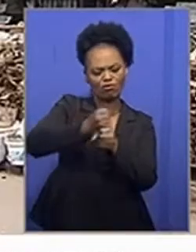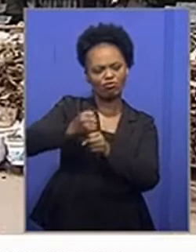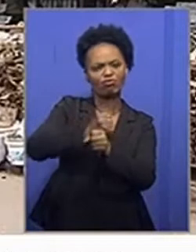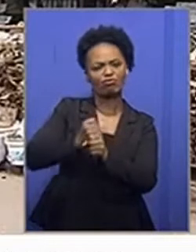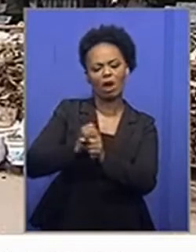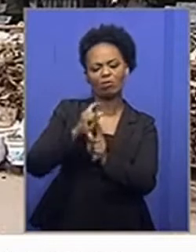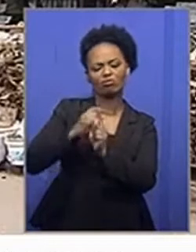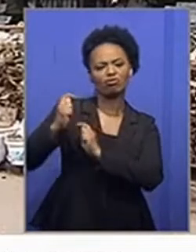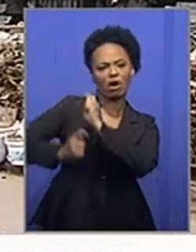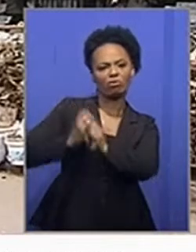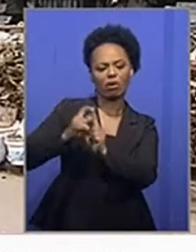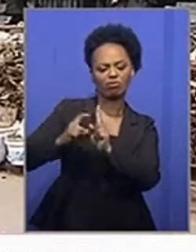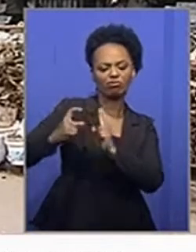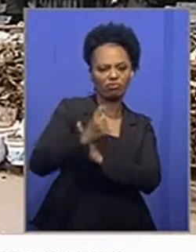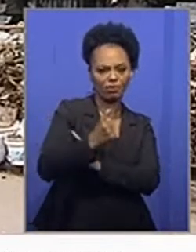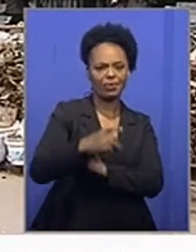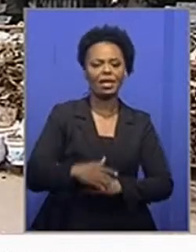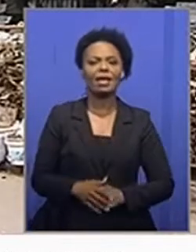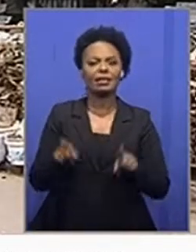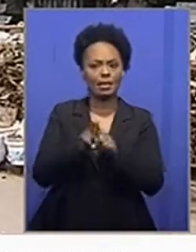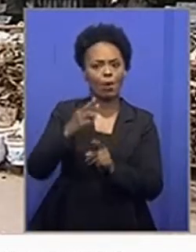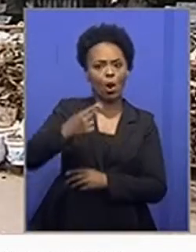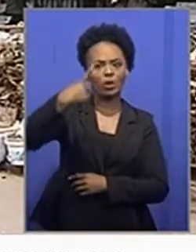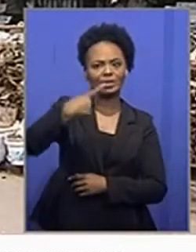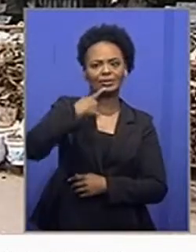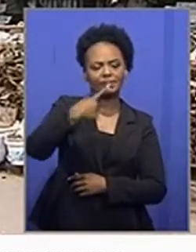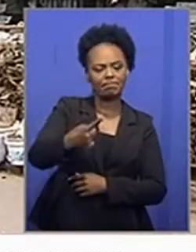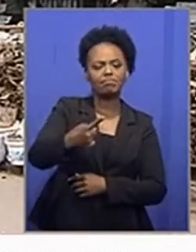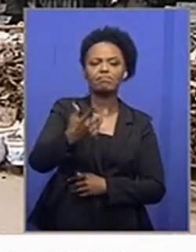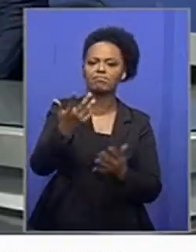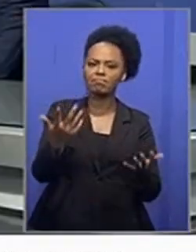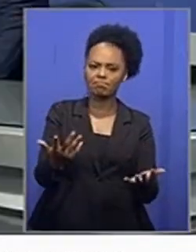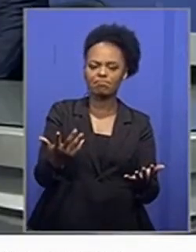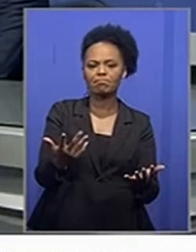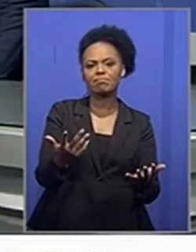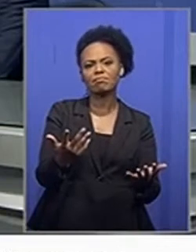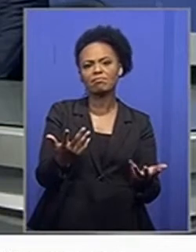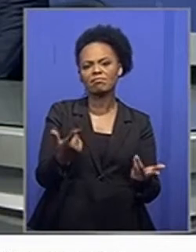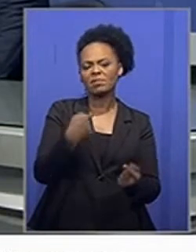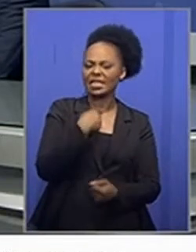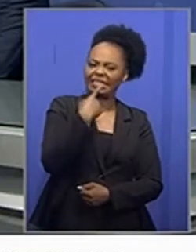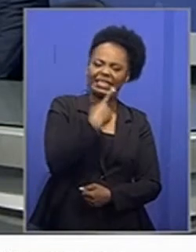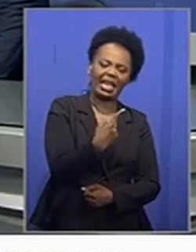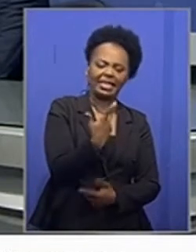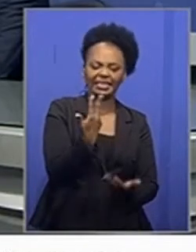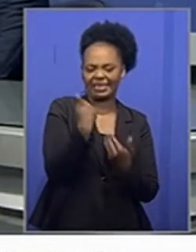merianeng ya setho. And I can also add gore I can safely